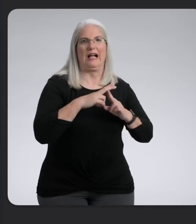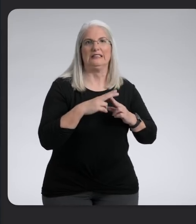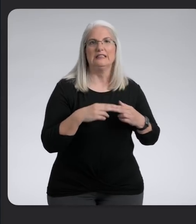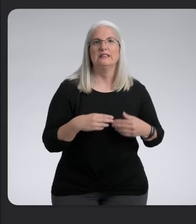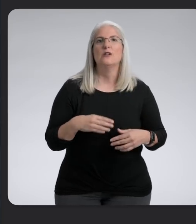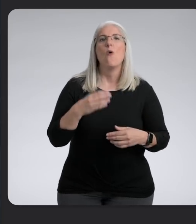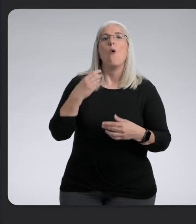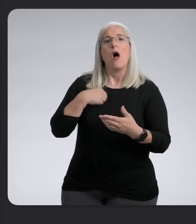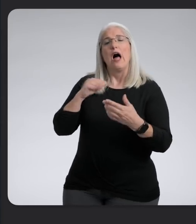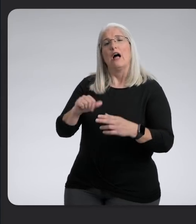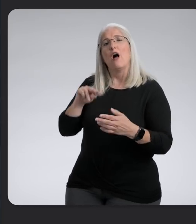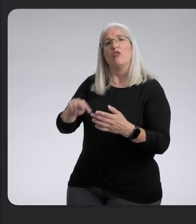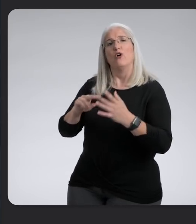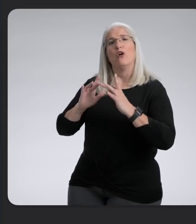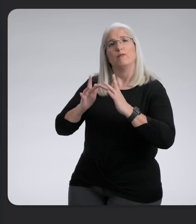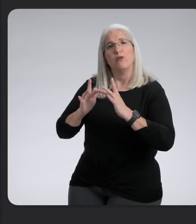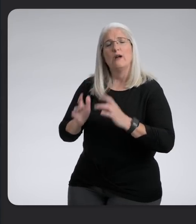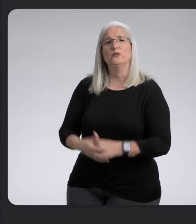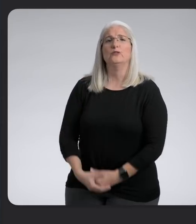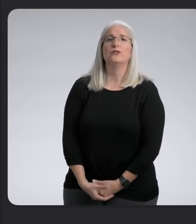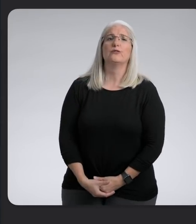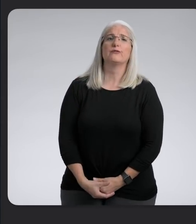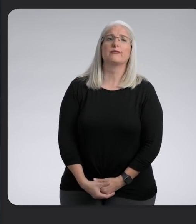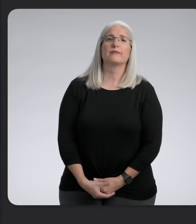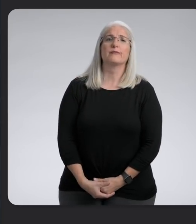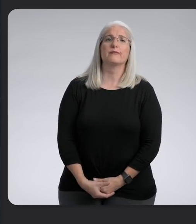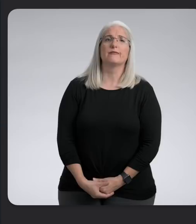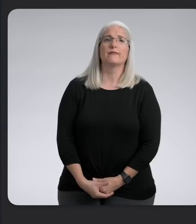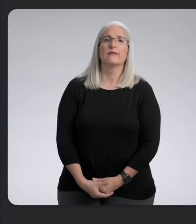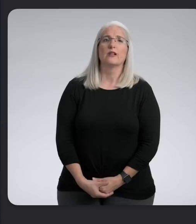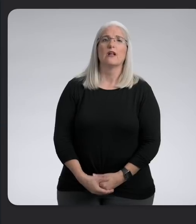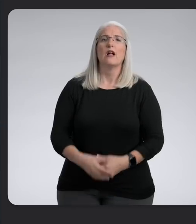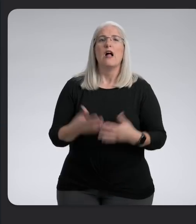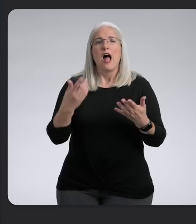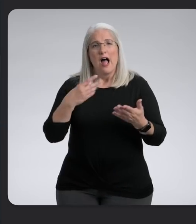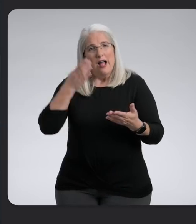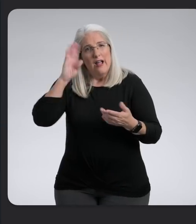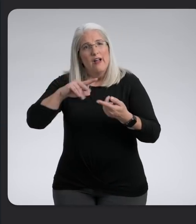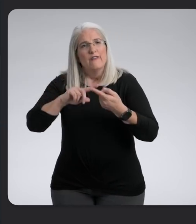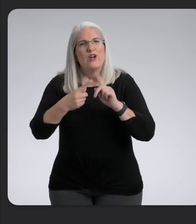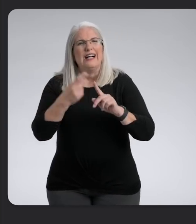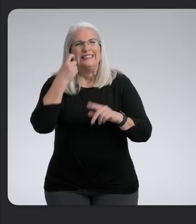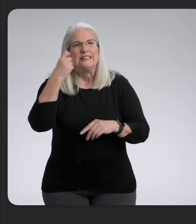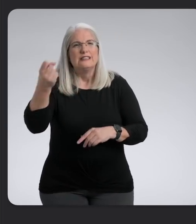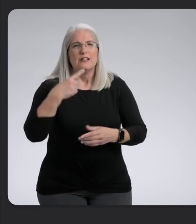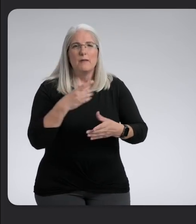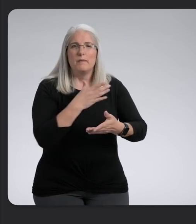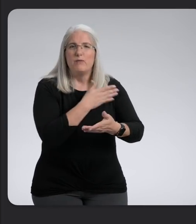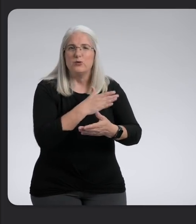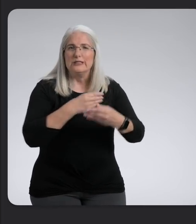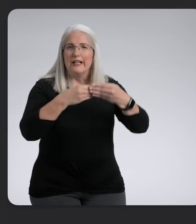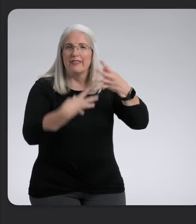browsing. So now if I want to check out that playlist Leah sent earlier, I can head over to Apple Music.